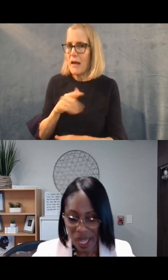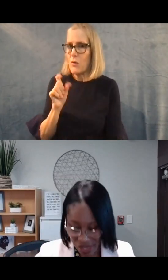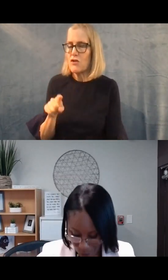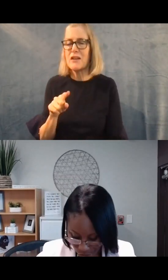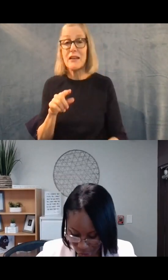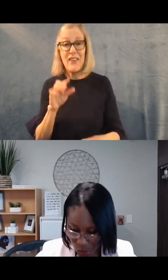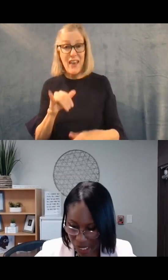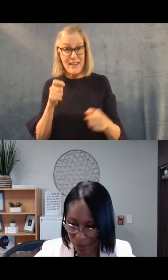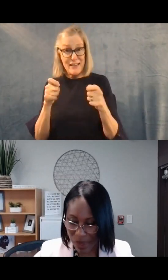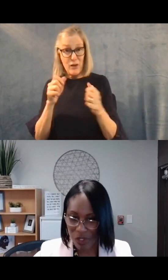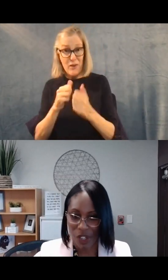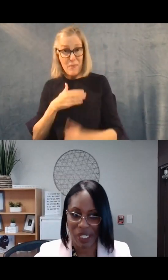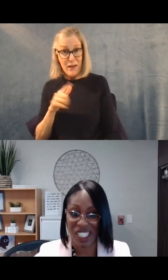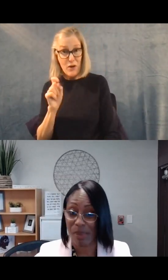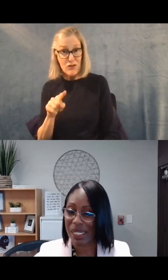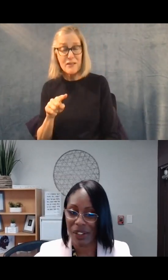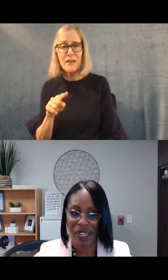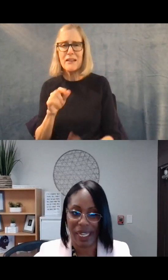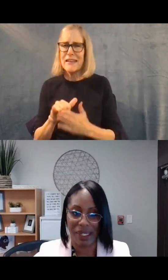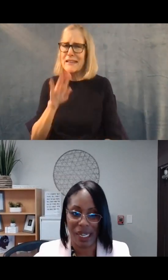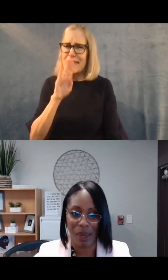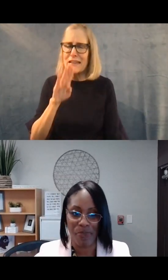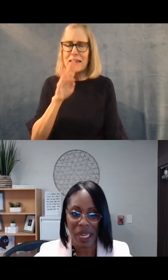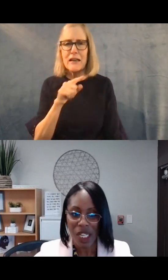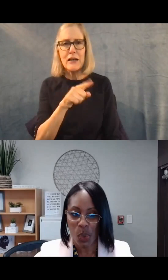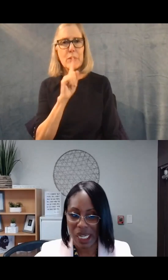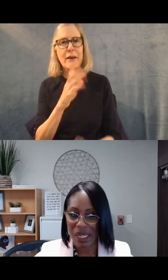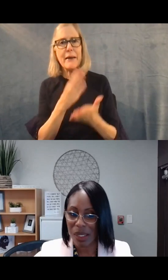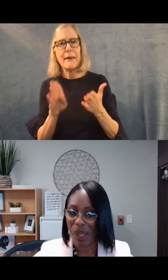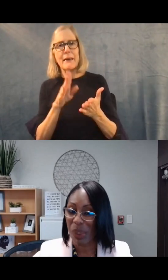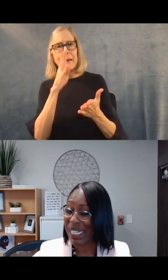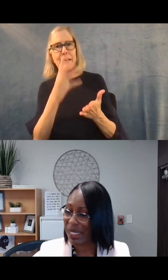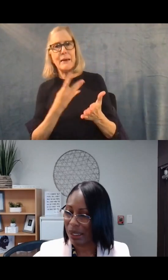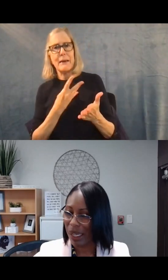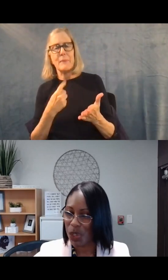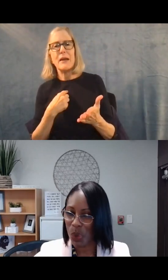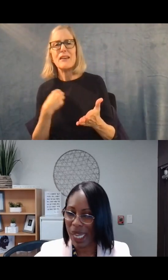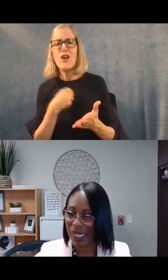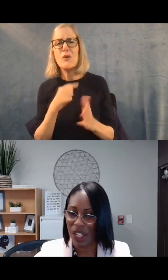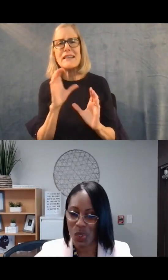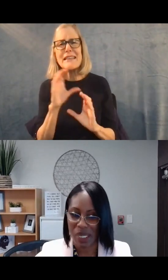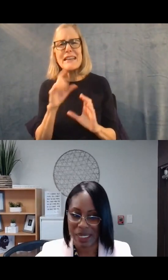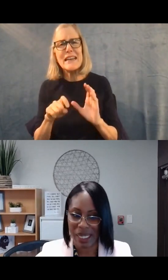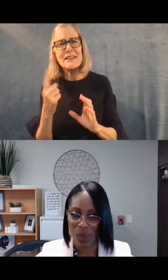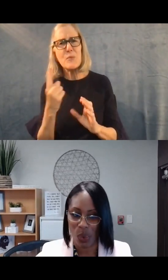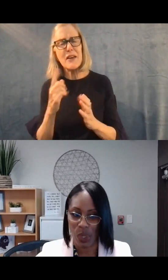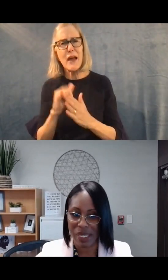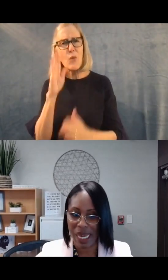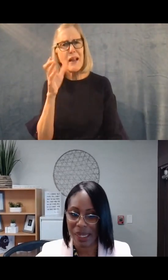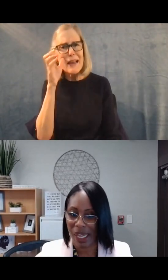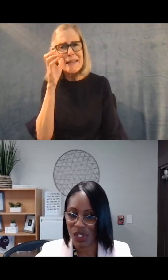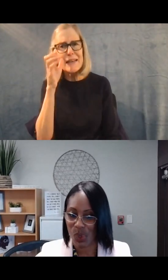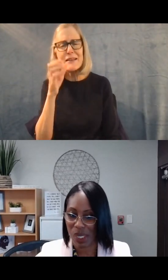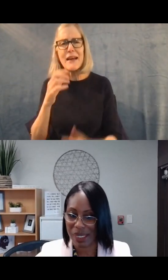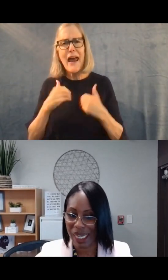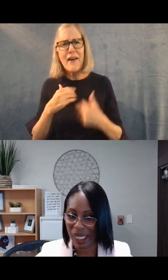So that was frustrating, very dismissive. And so we needed someone that would listen and truly had an interest, that would take